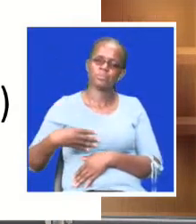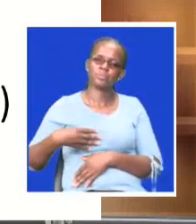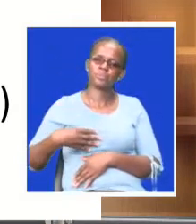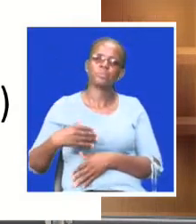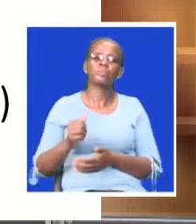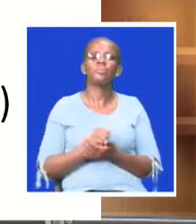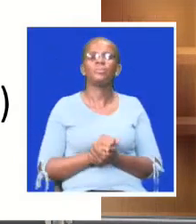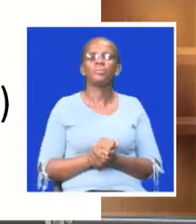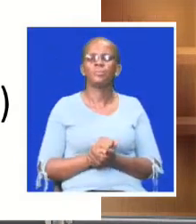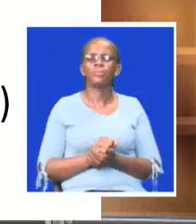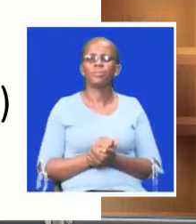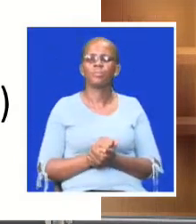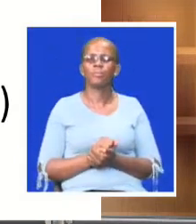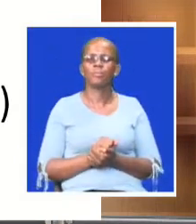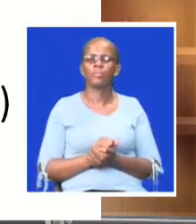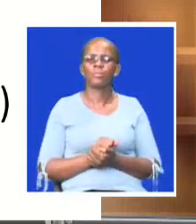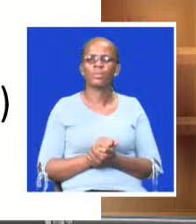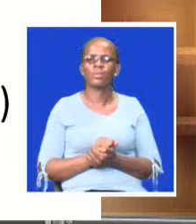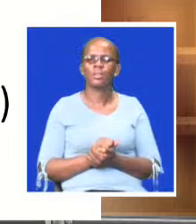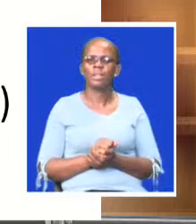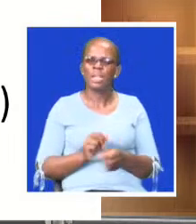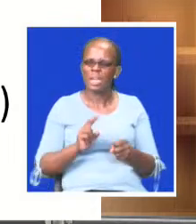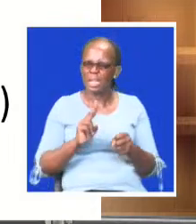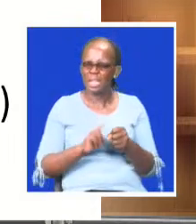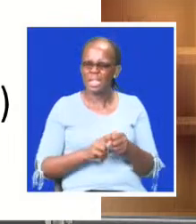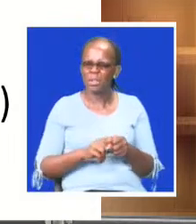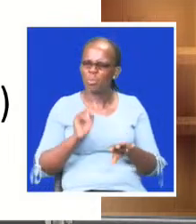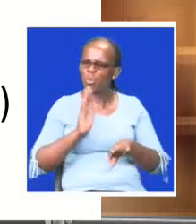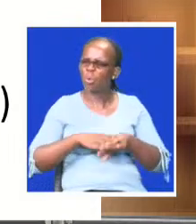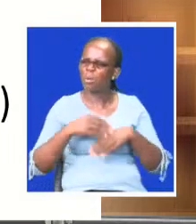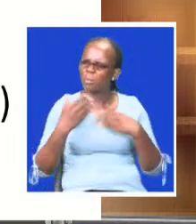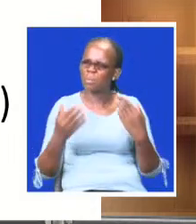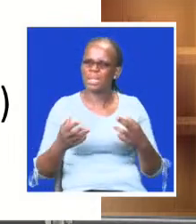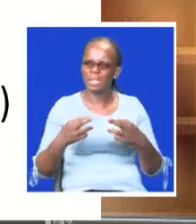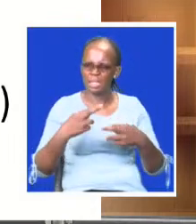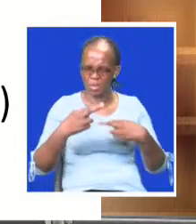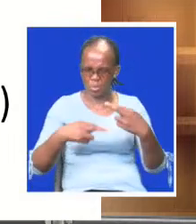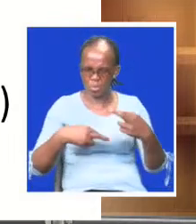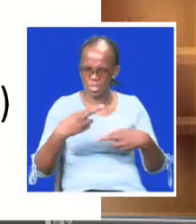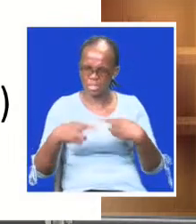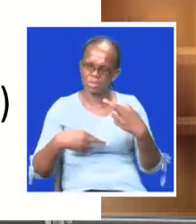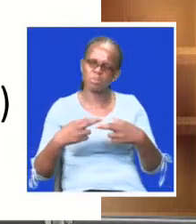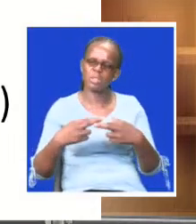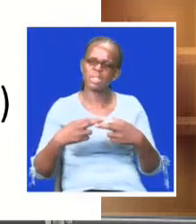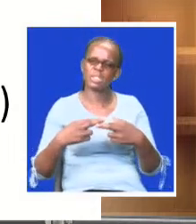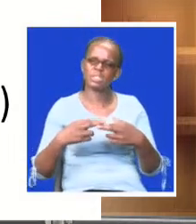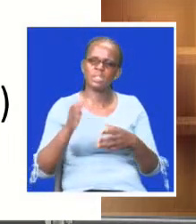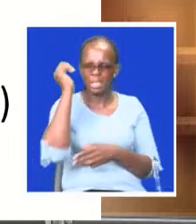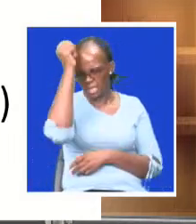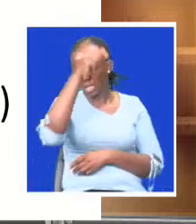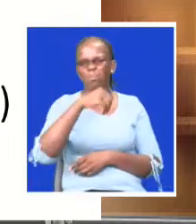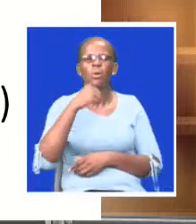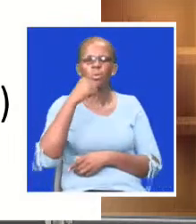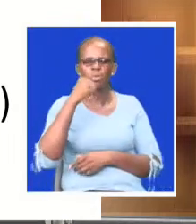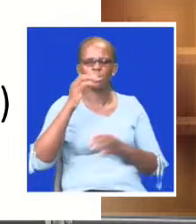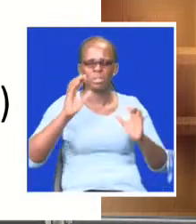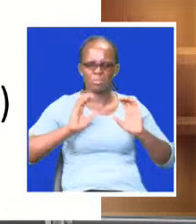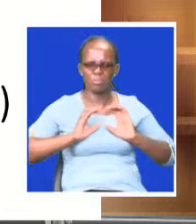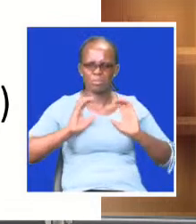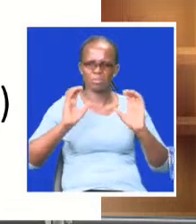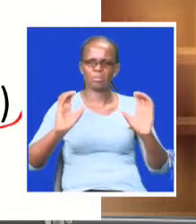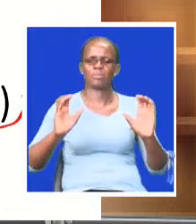Also, we can say he was disobedient to God. He disobeyed God's command.